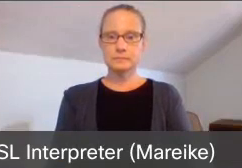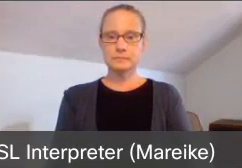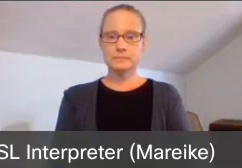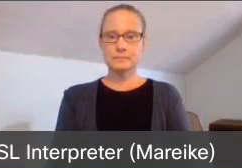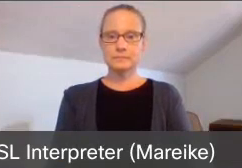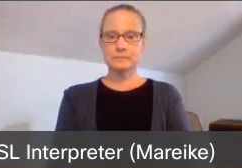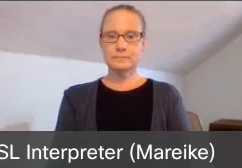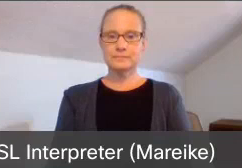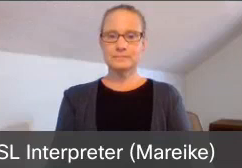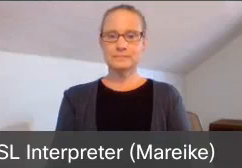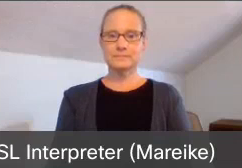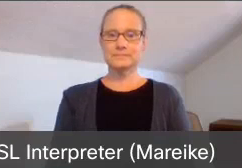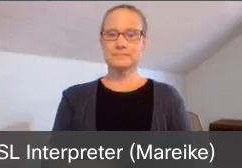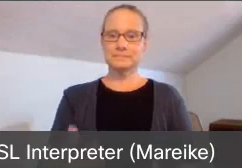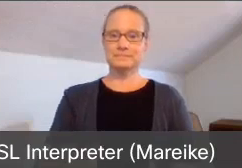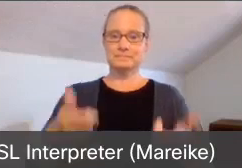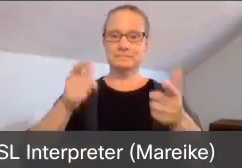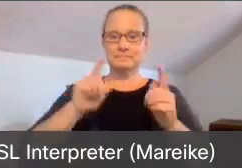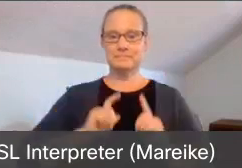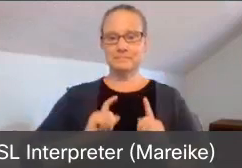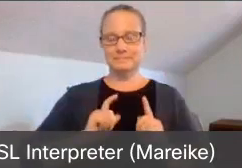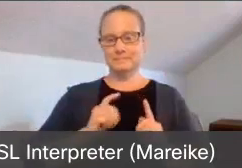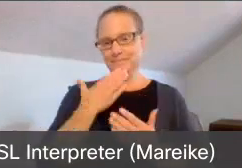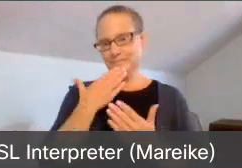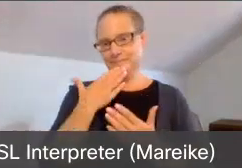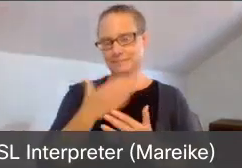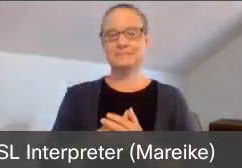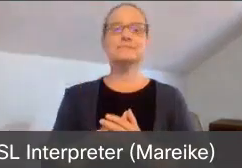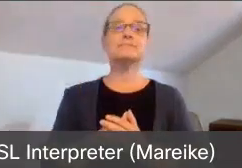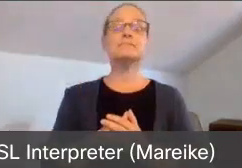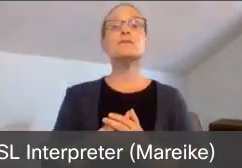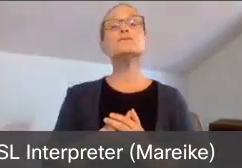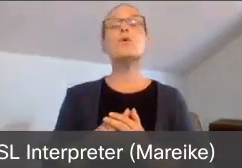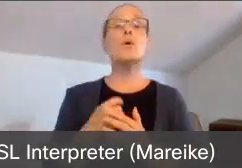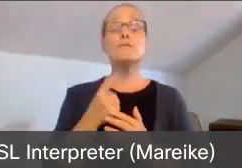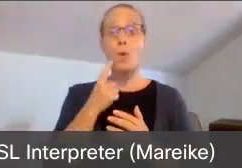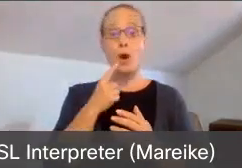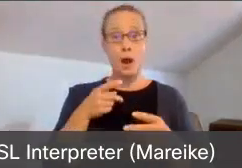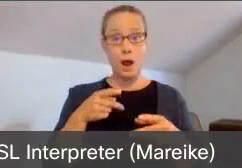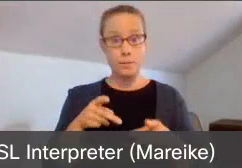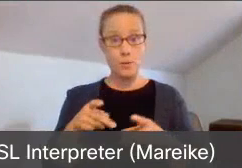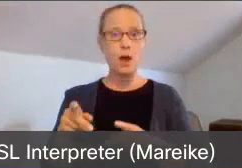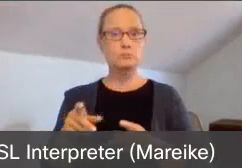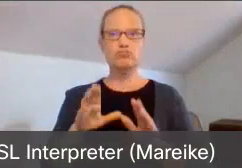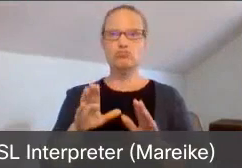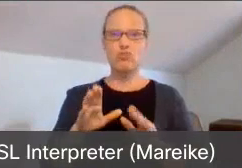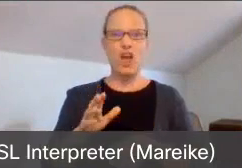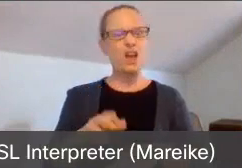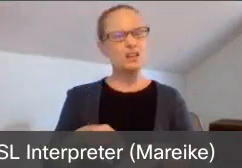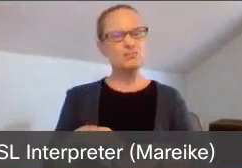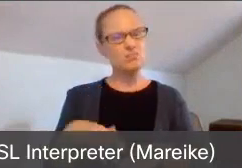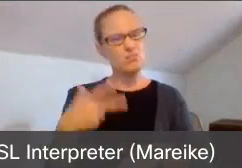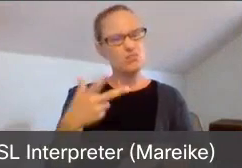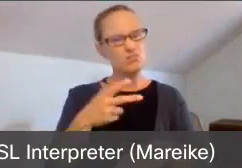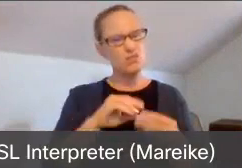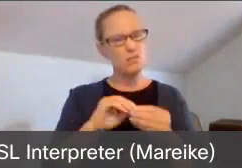So opportunities, it's great. We're getting a 3-digit number. It's pathways to allow every person to have the right level of